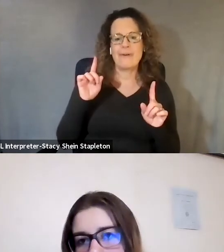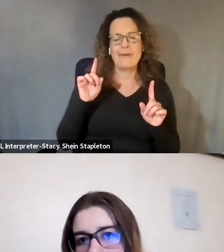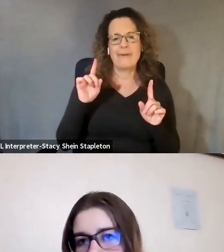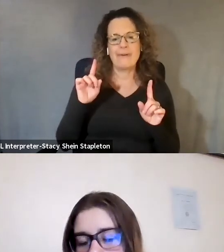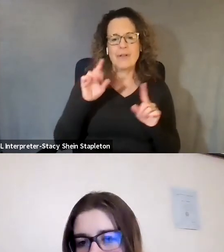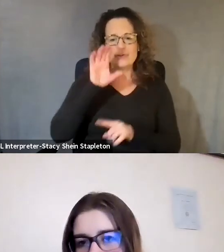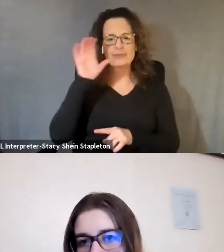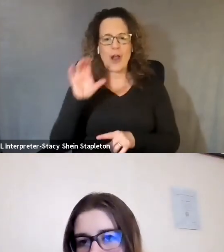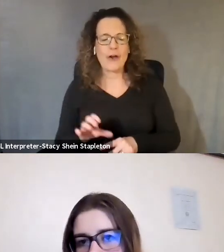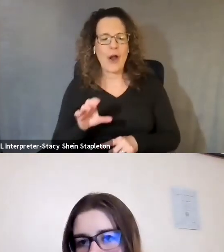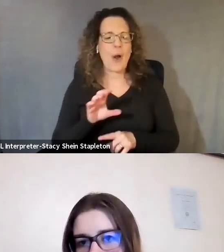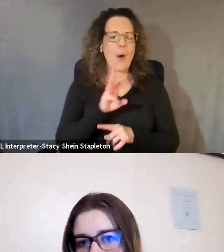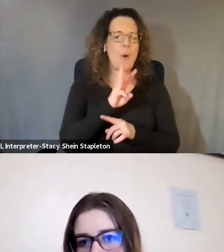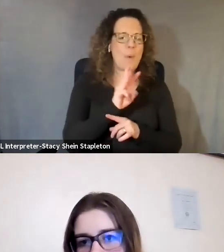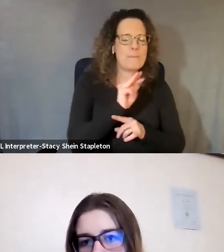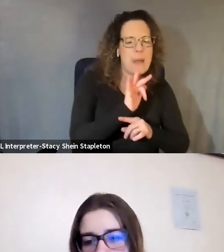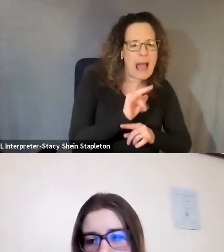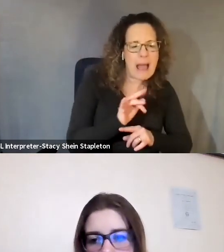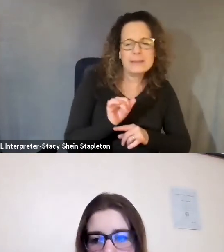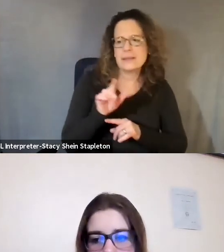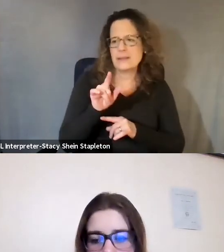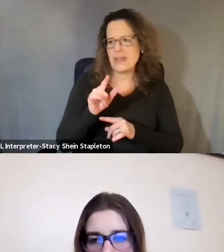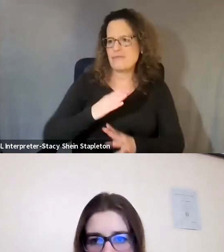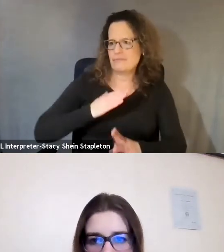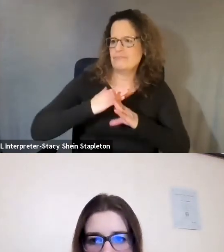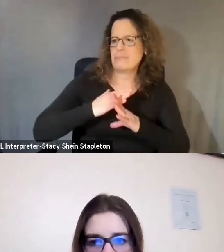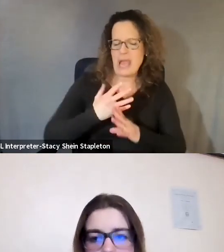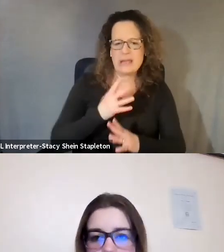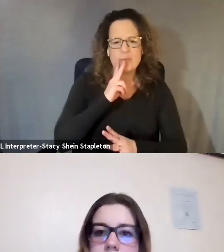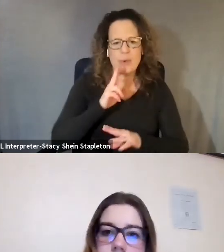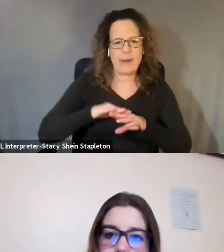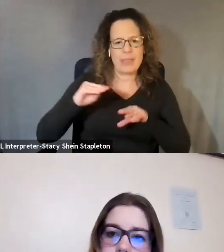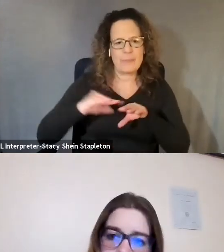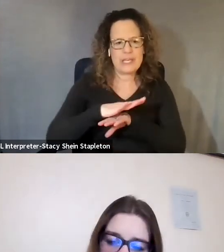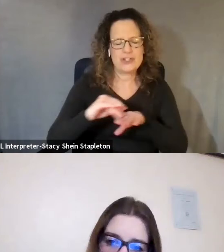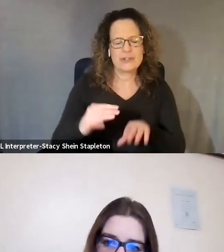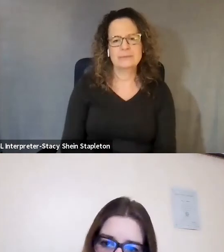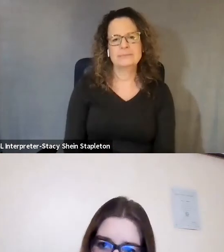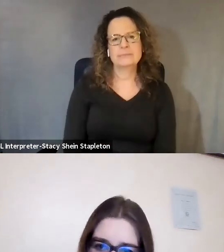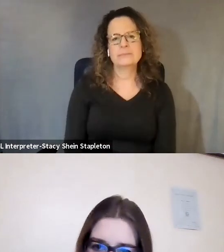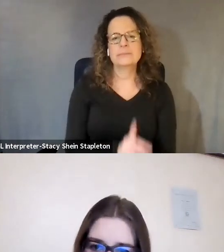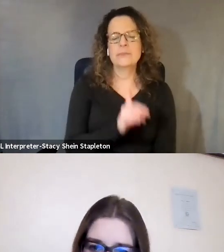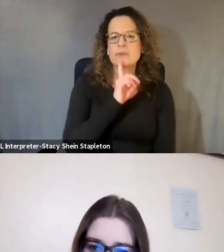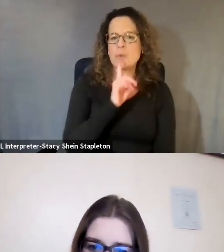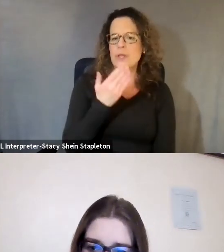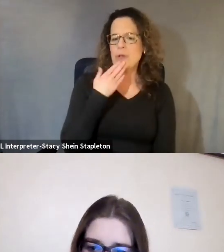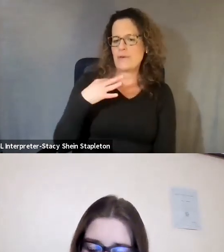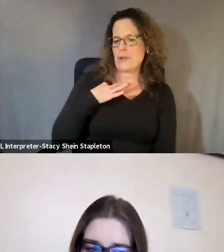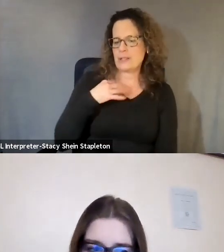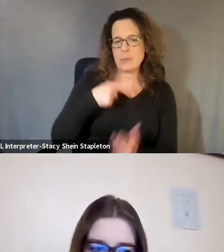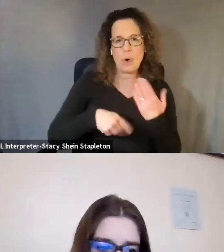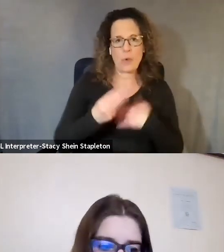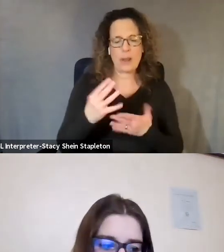like Chicago and Wilmette and Muskegon on Lake Michigan. So really good volunteer programs